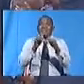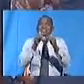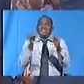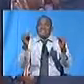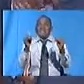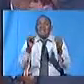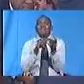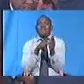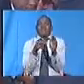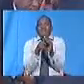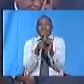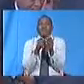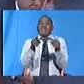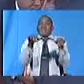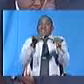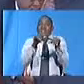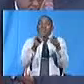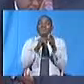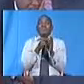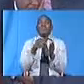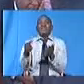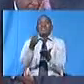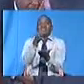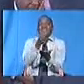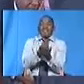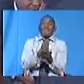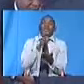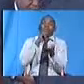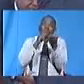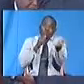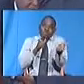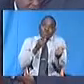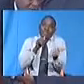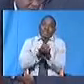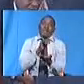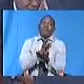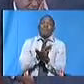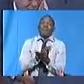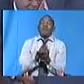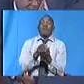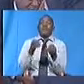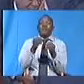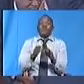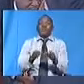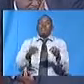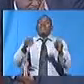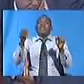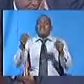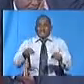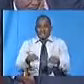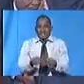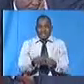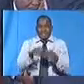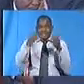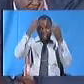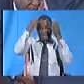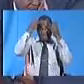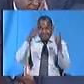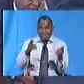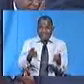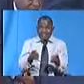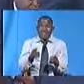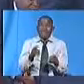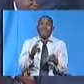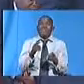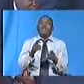it means that even though the stamp was not on those ballot boards, the presiding officer may actually decide not